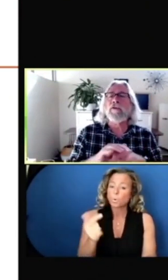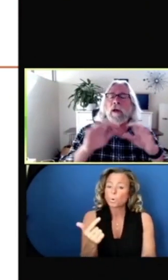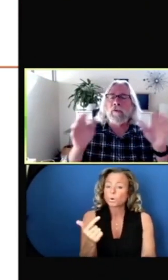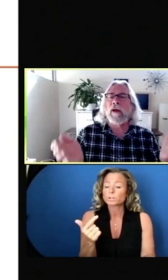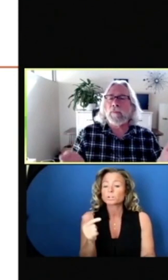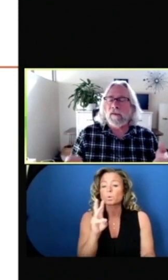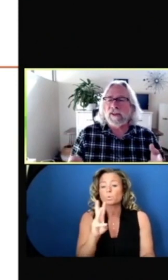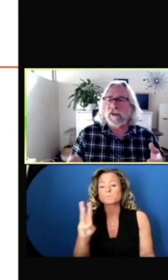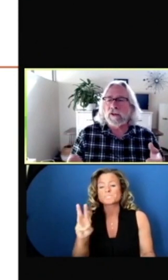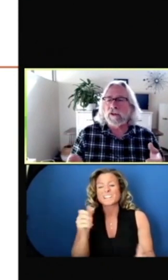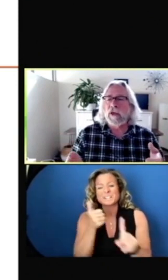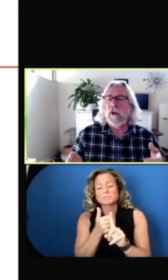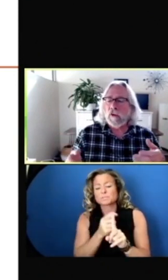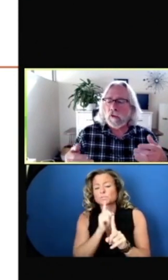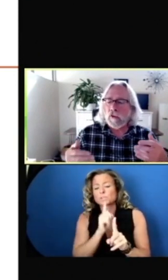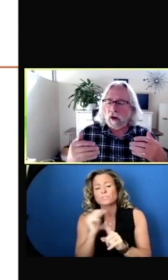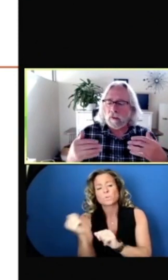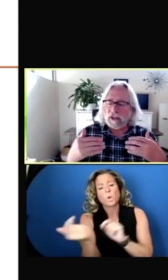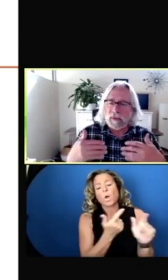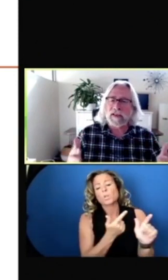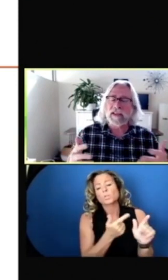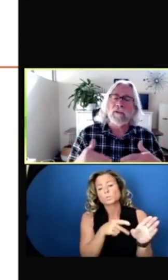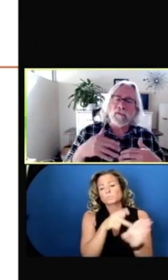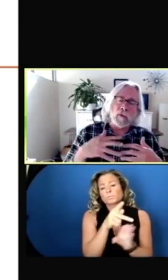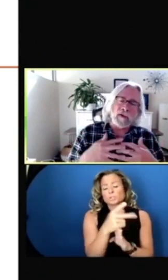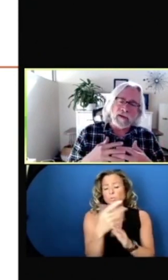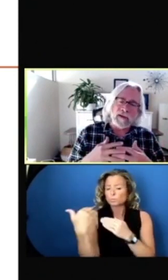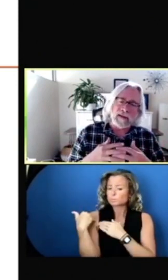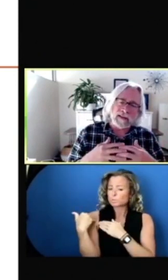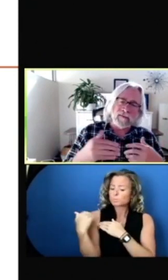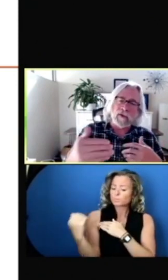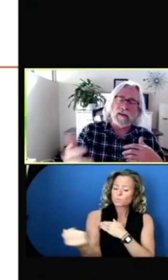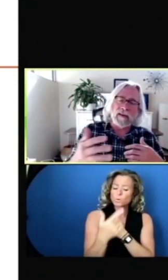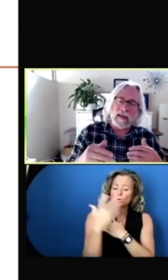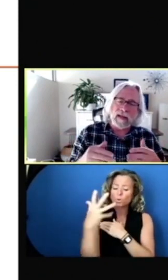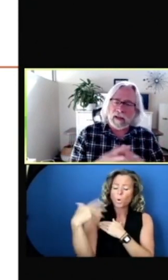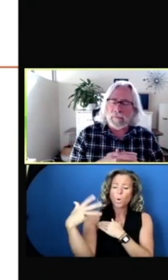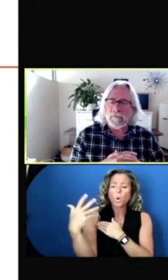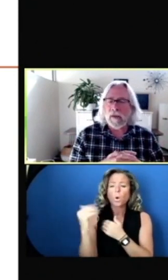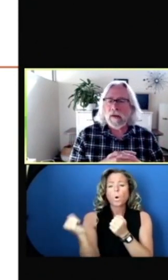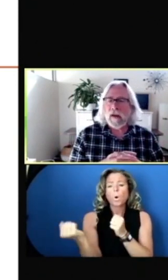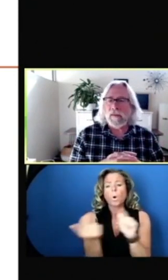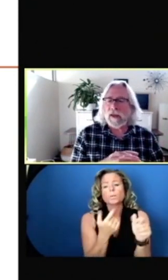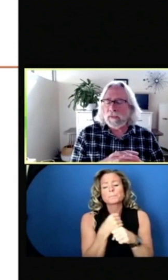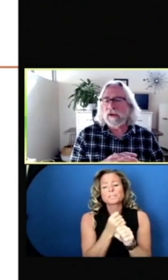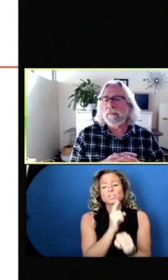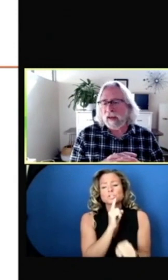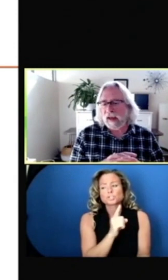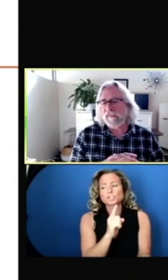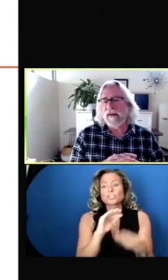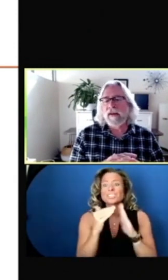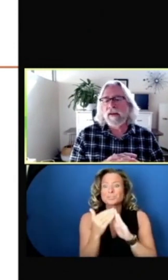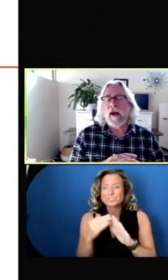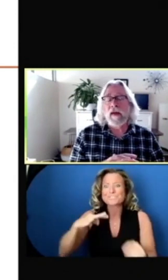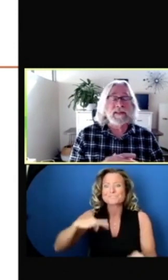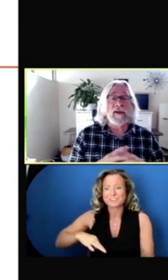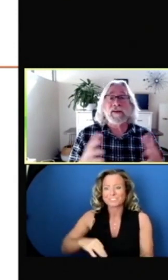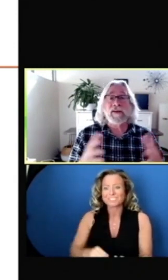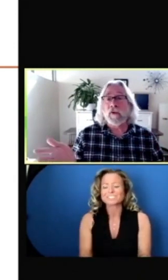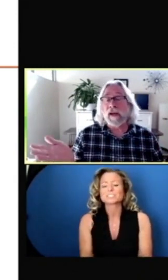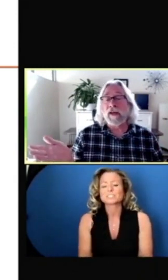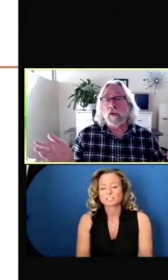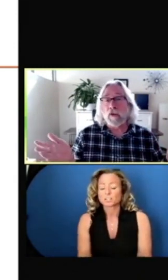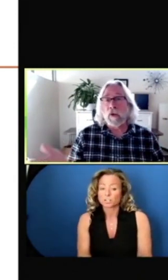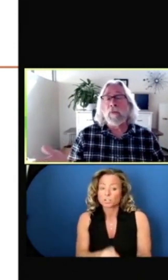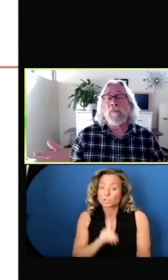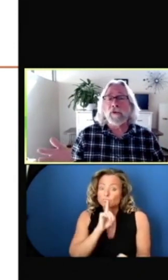all of those healthcare professionals who are responsible for delivering the community benefit. These are